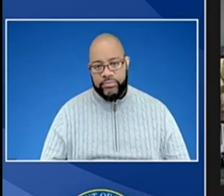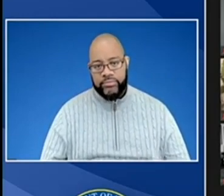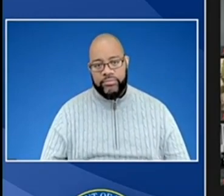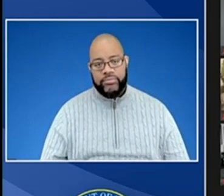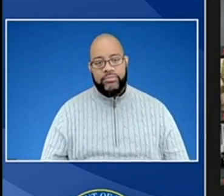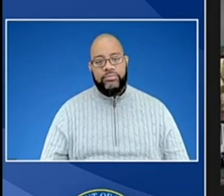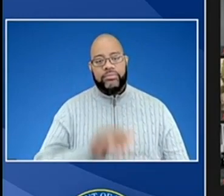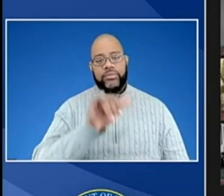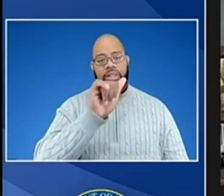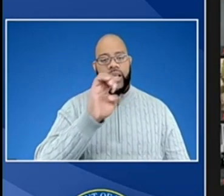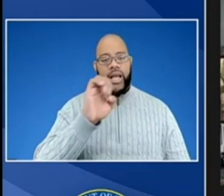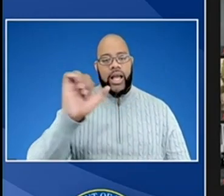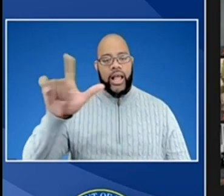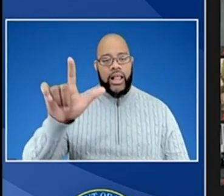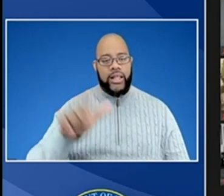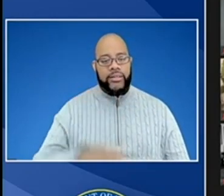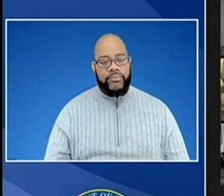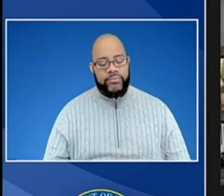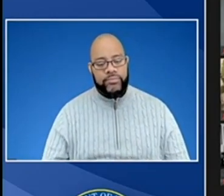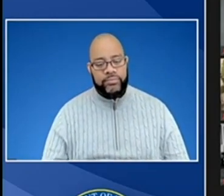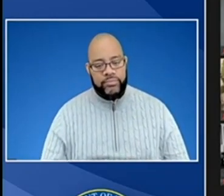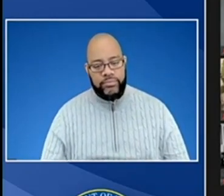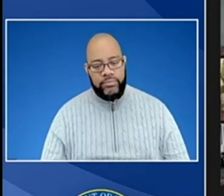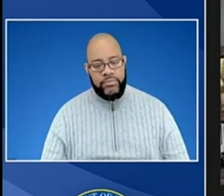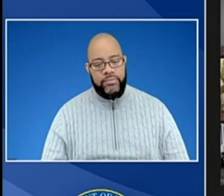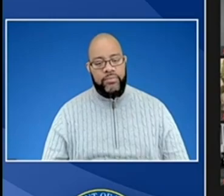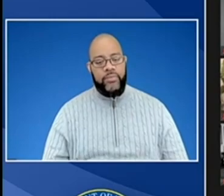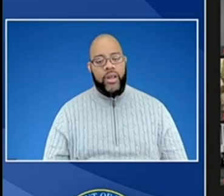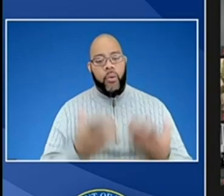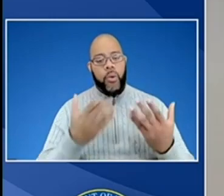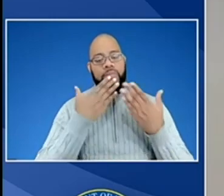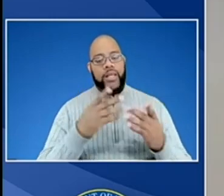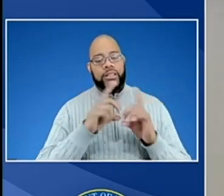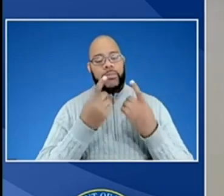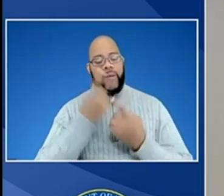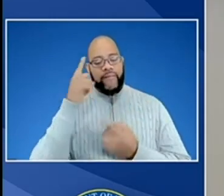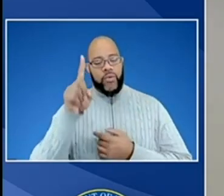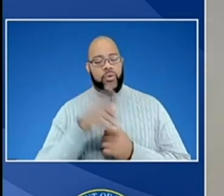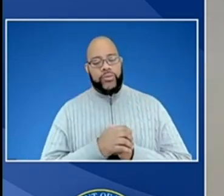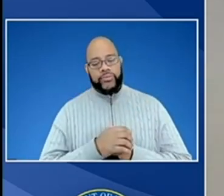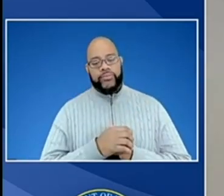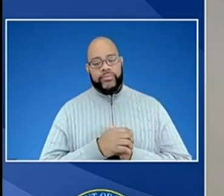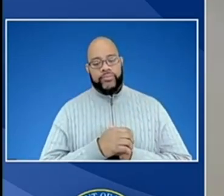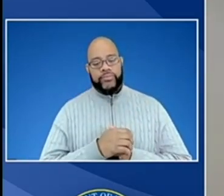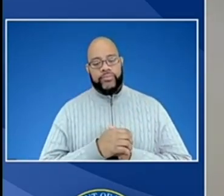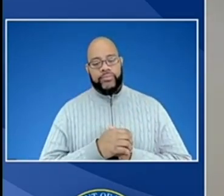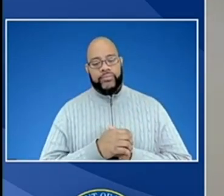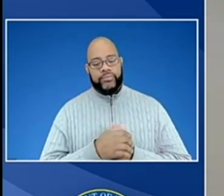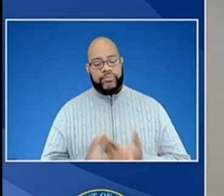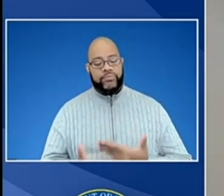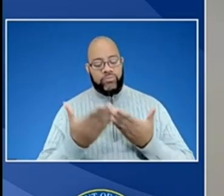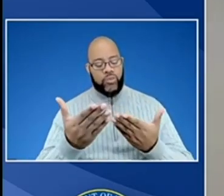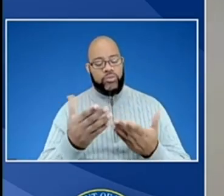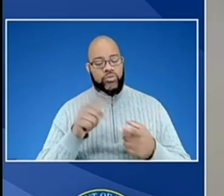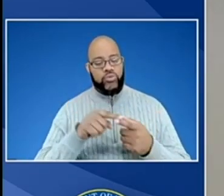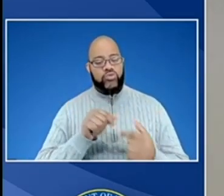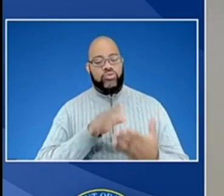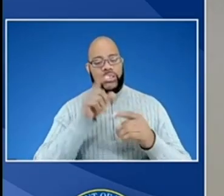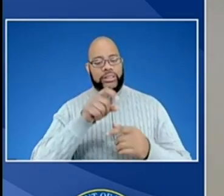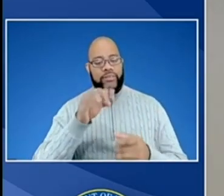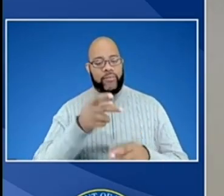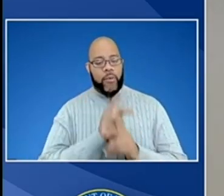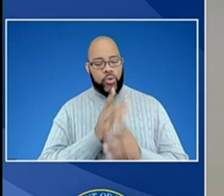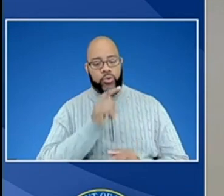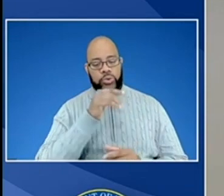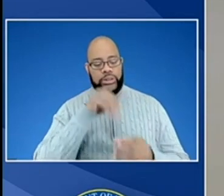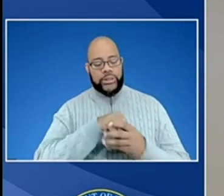Yael Shavit. Thank you. I want to thank the department for putting forward a proposal to address the needs of borrowers who've